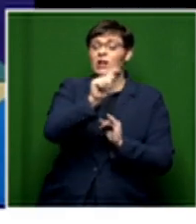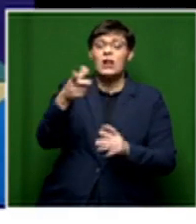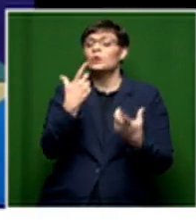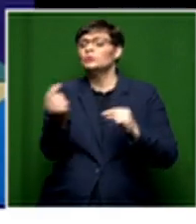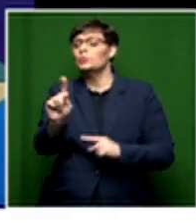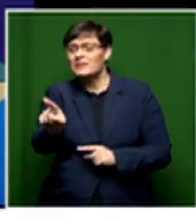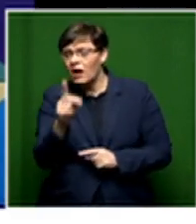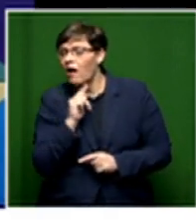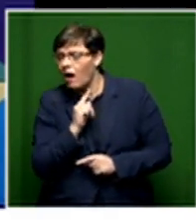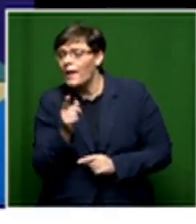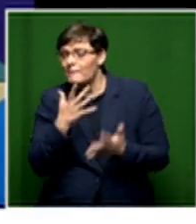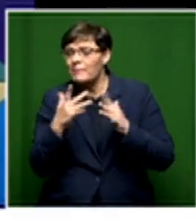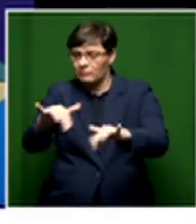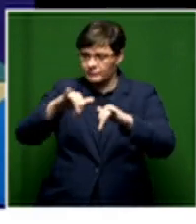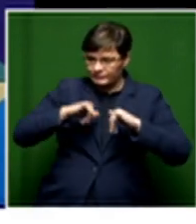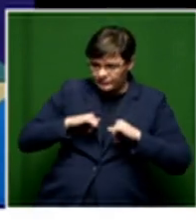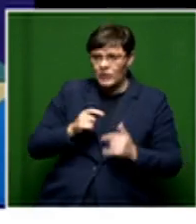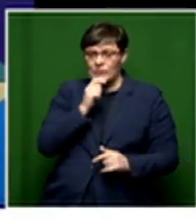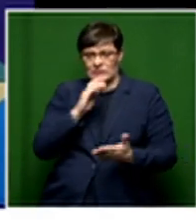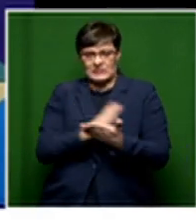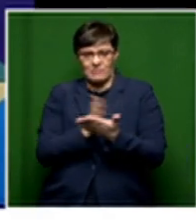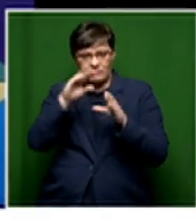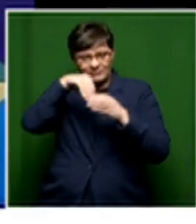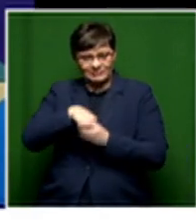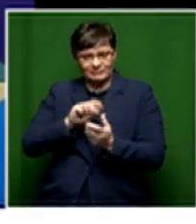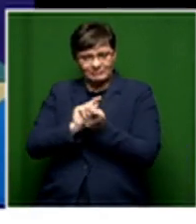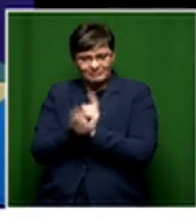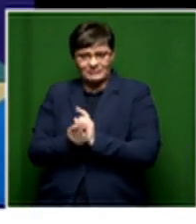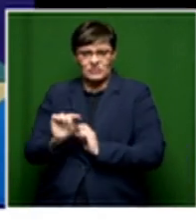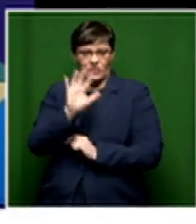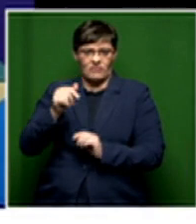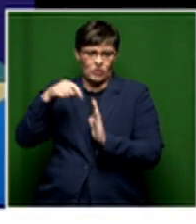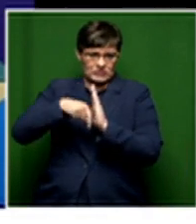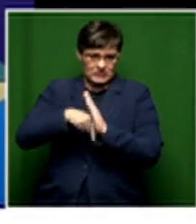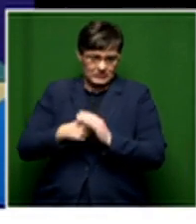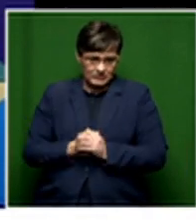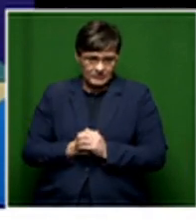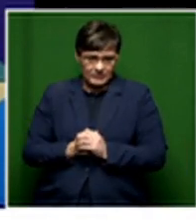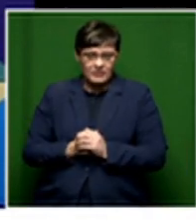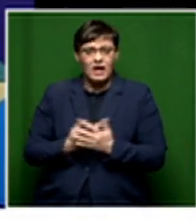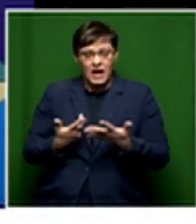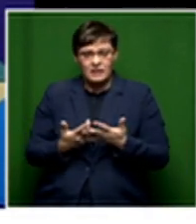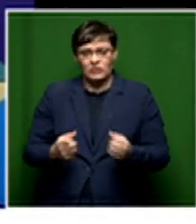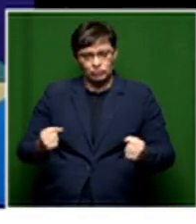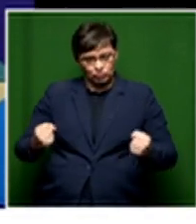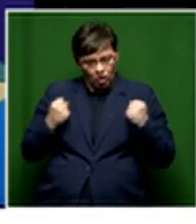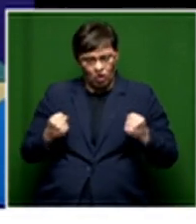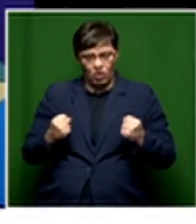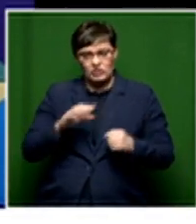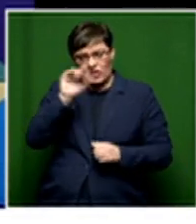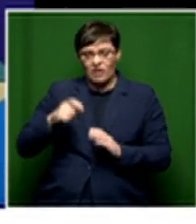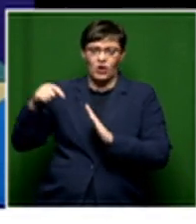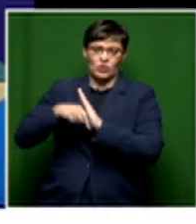what they're doing and how we can maybe perhaps use some of those in a South African context. And then obviously a very strong South African